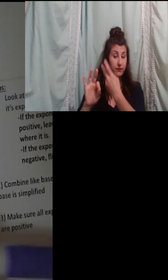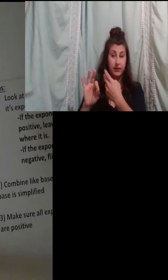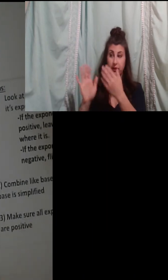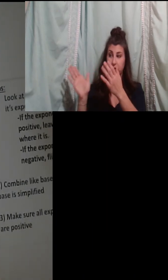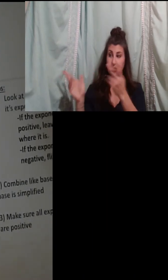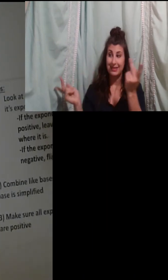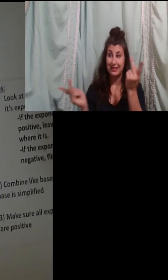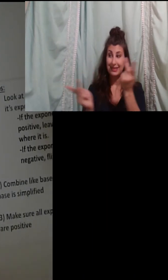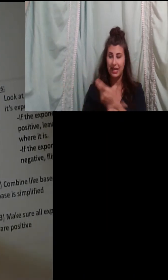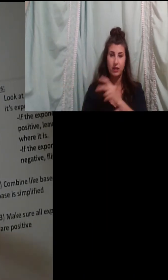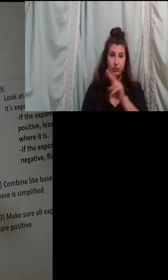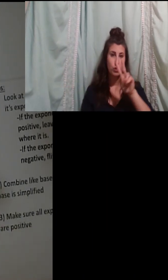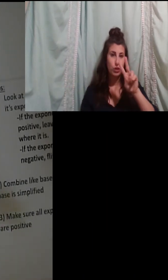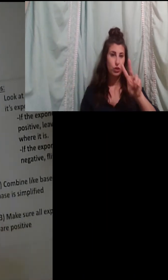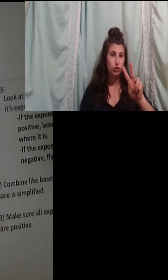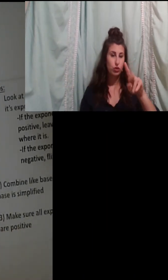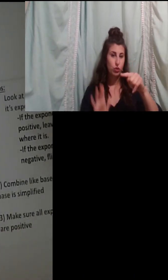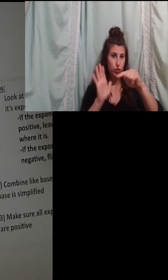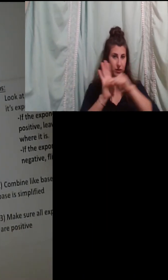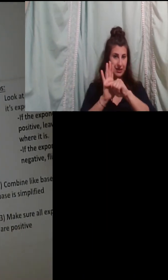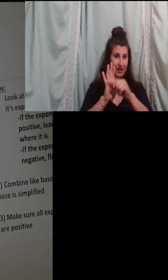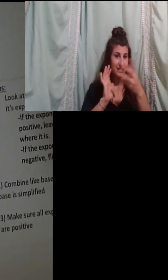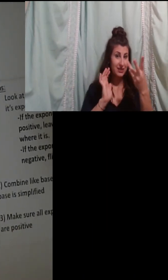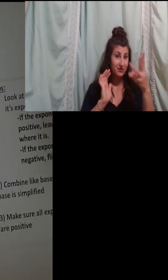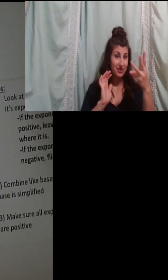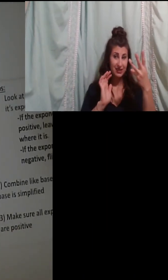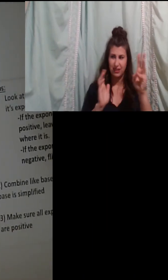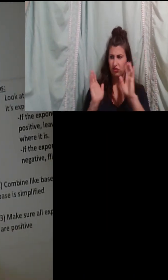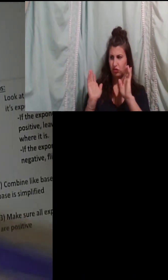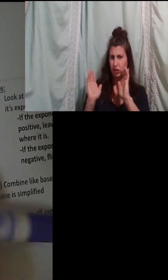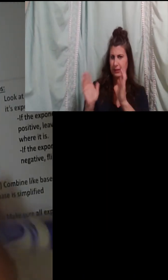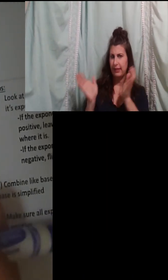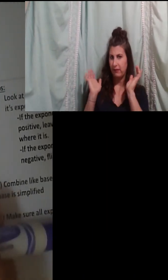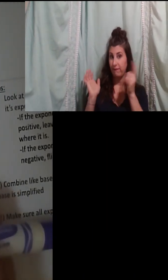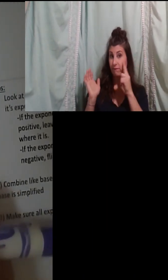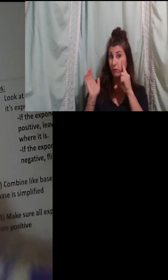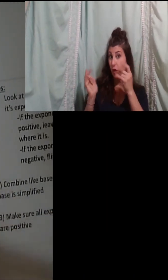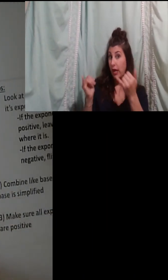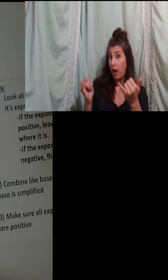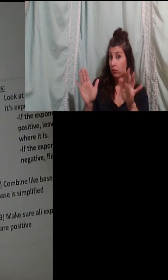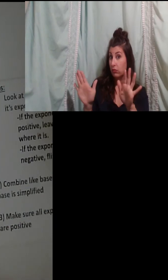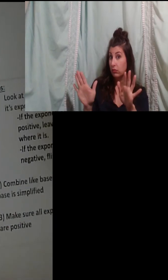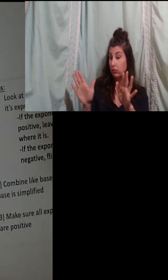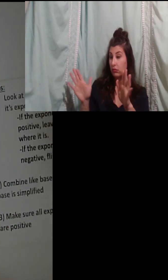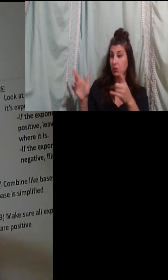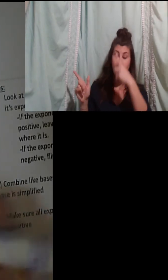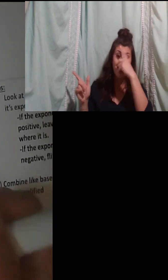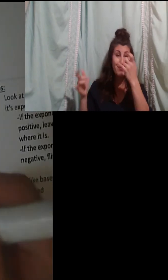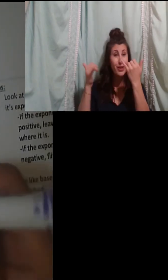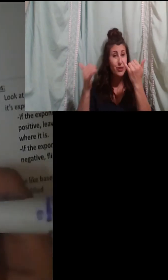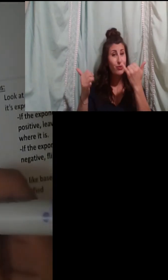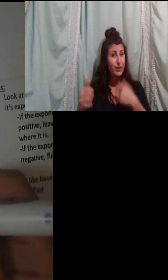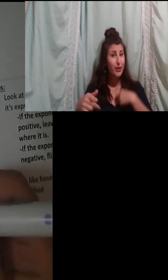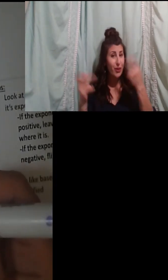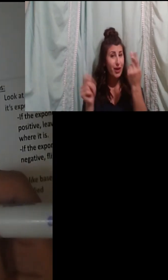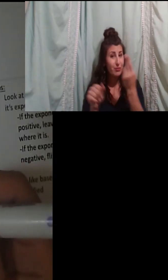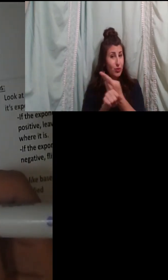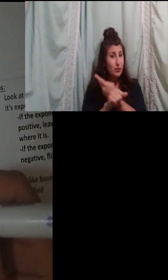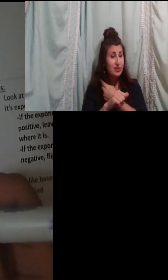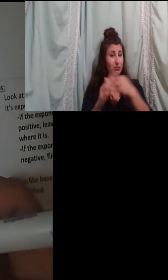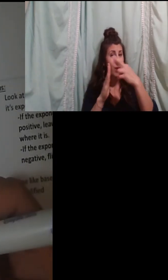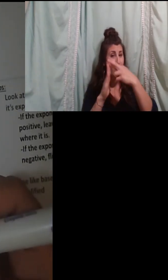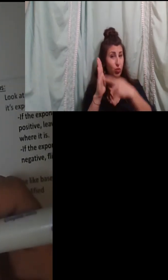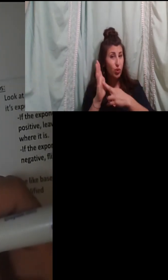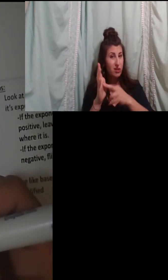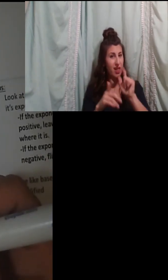12th. Times 2 to the negative 16th. I'm just going to leave it like that for now. Alright, because right now I'm just using